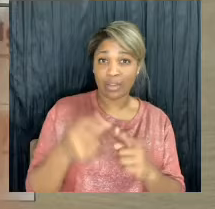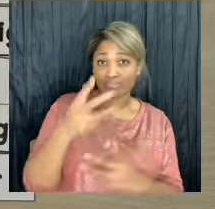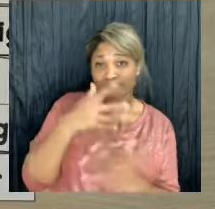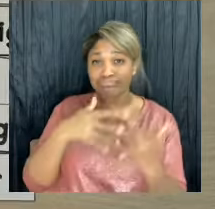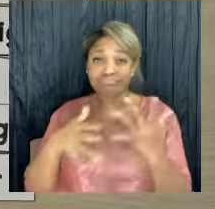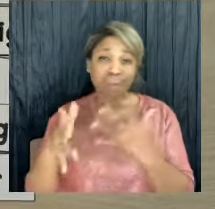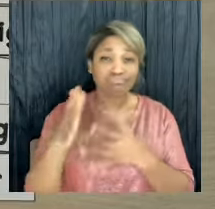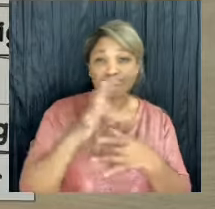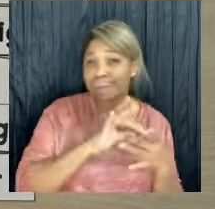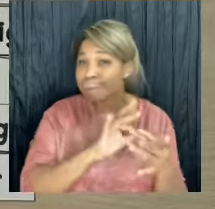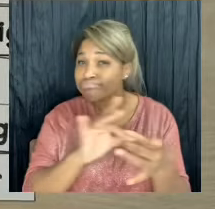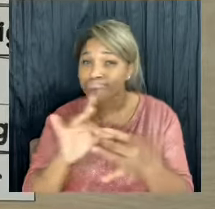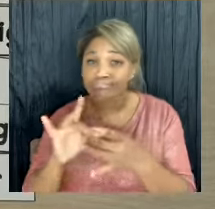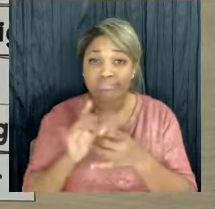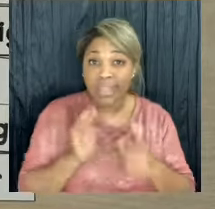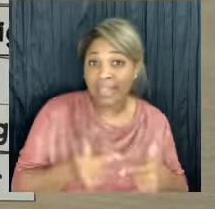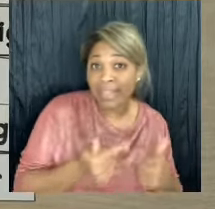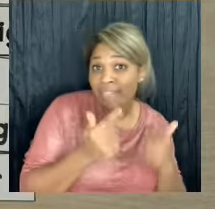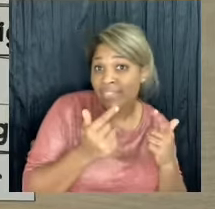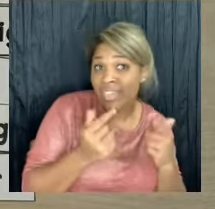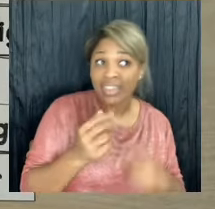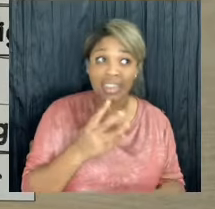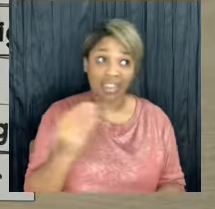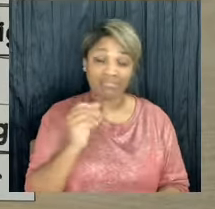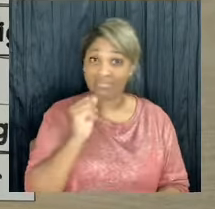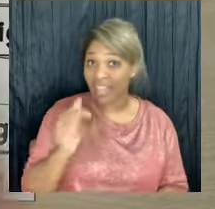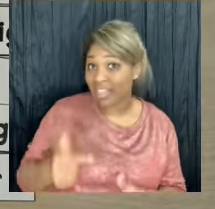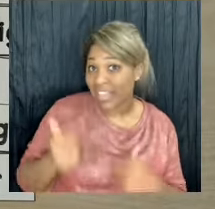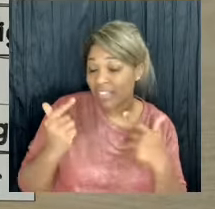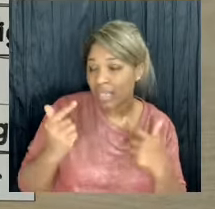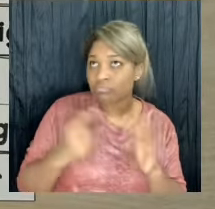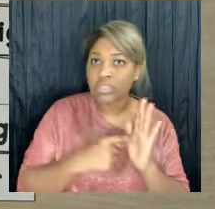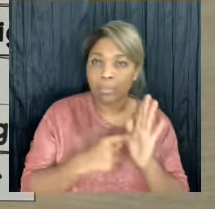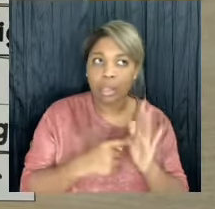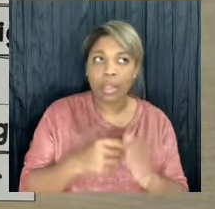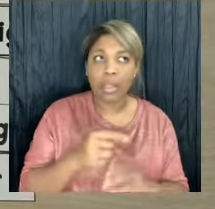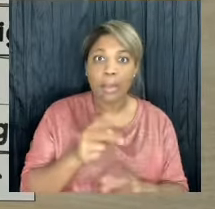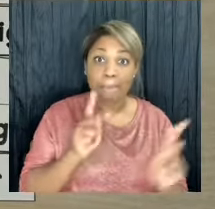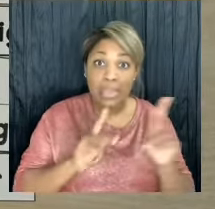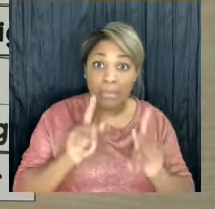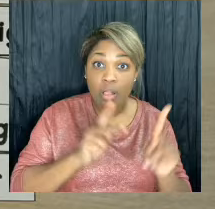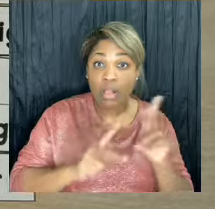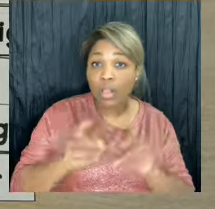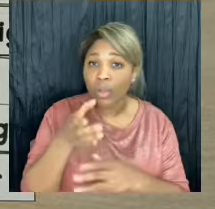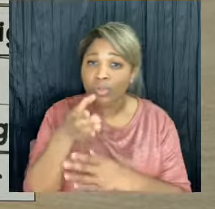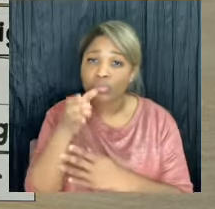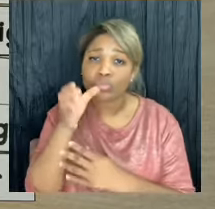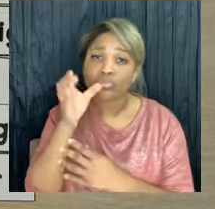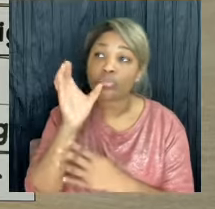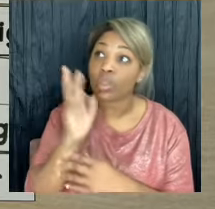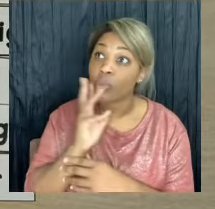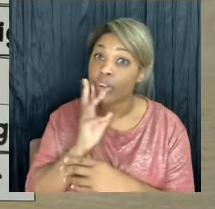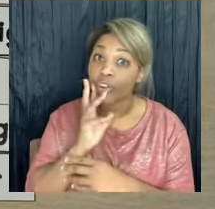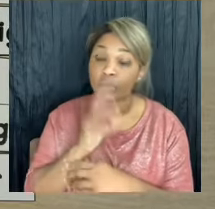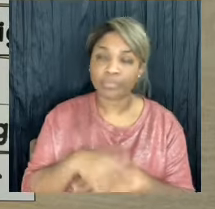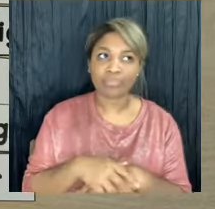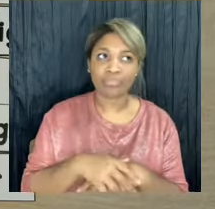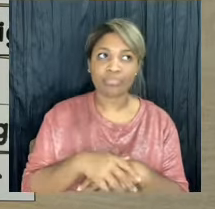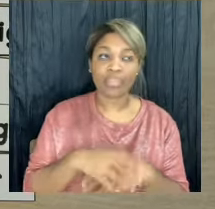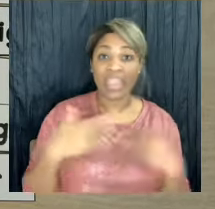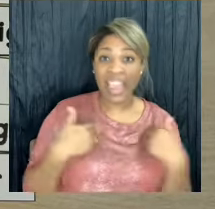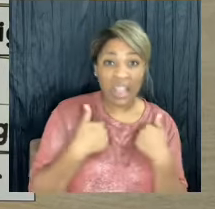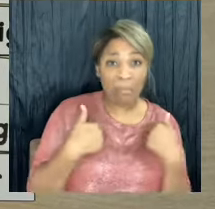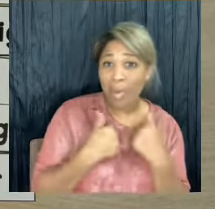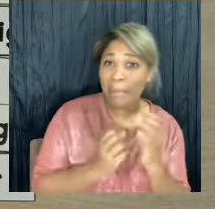and the non-living, say people who find water to drink, and animals and plants that need